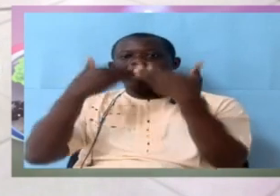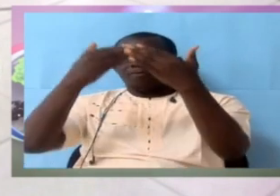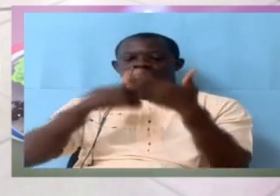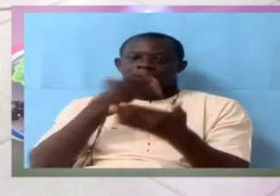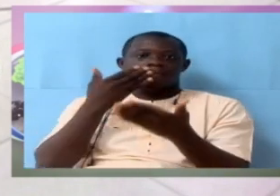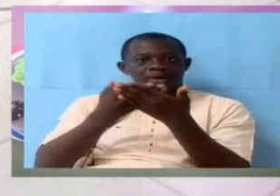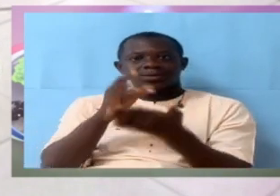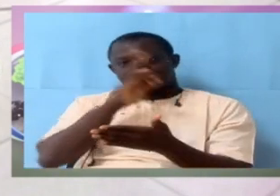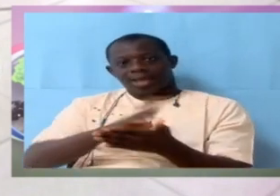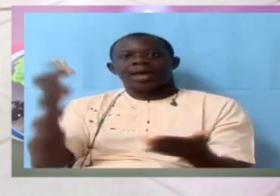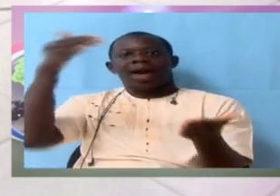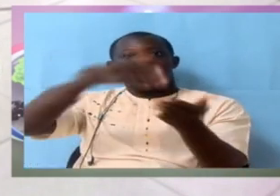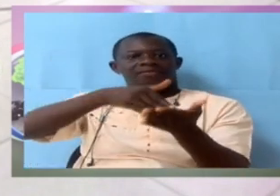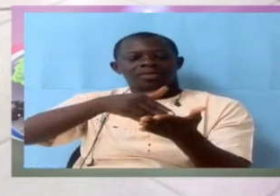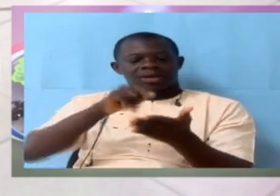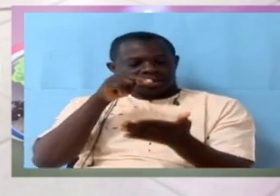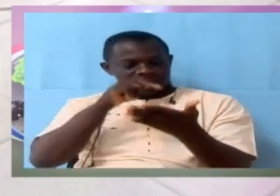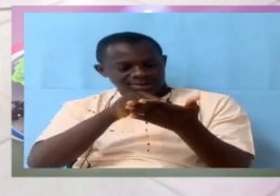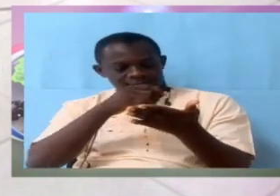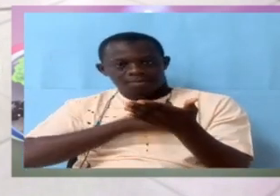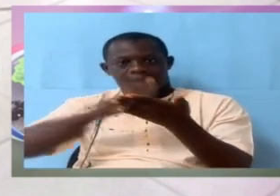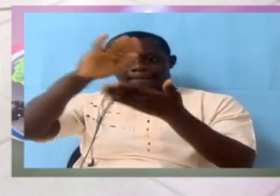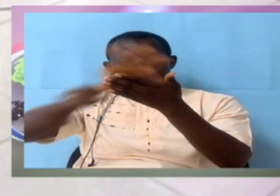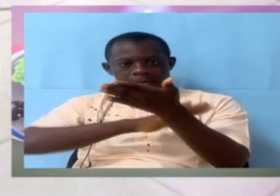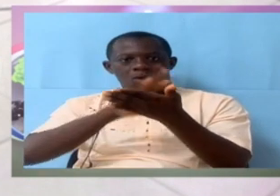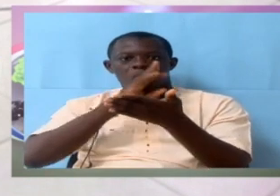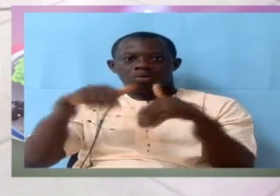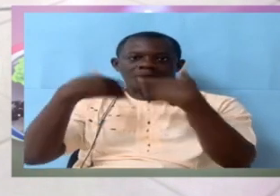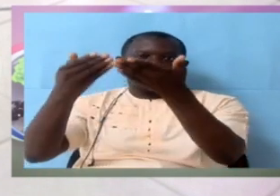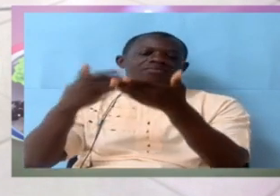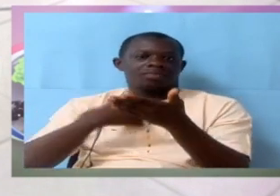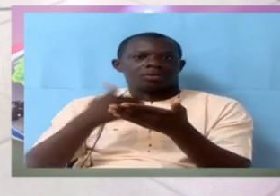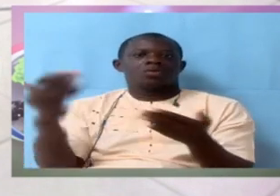In fact, that's my paper, the paper I was given to come here.